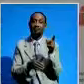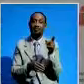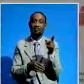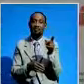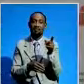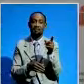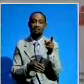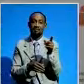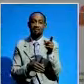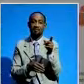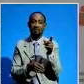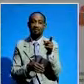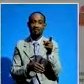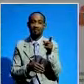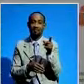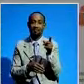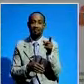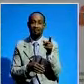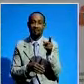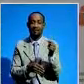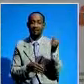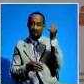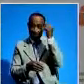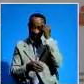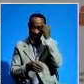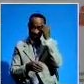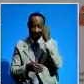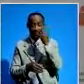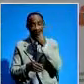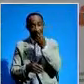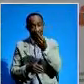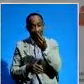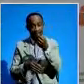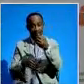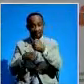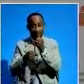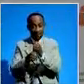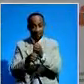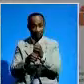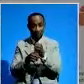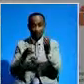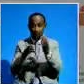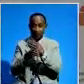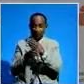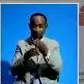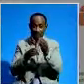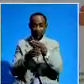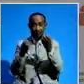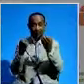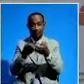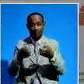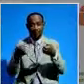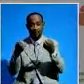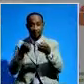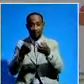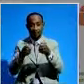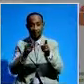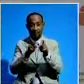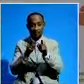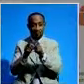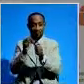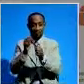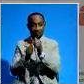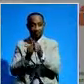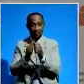to send strong warning about investment decisions on massive projects that may not have